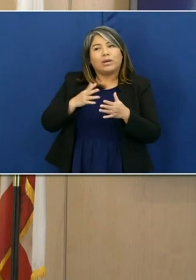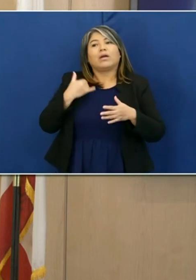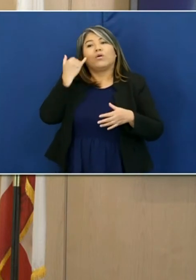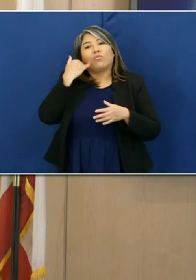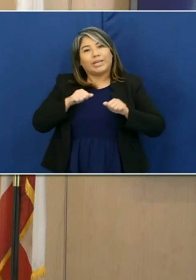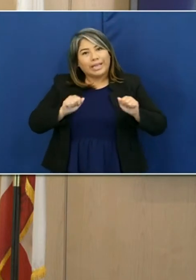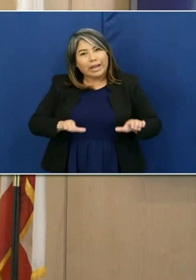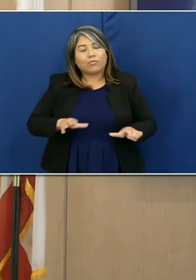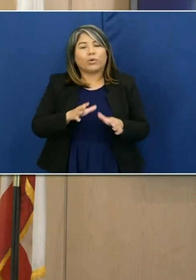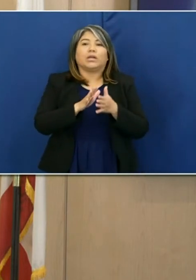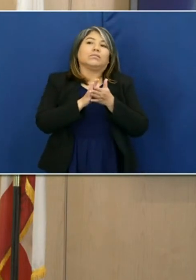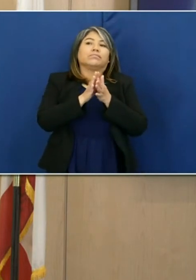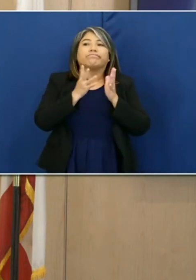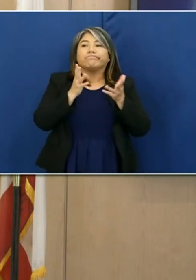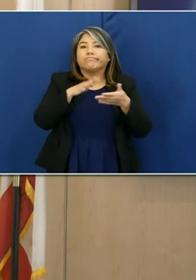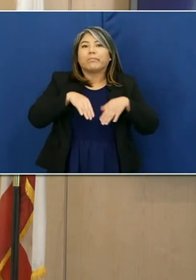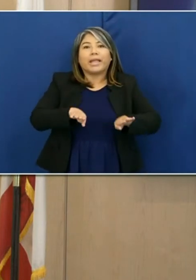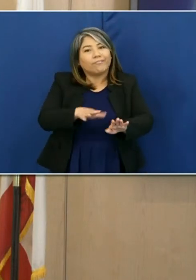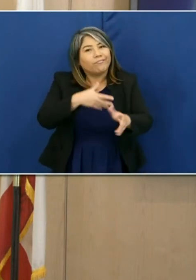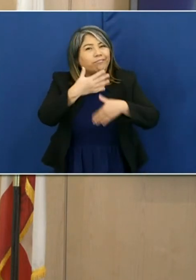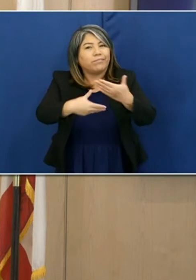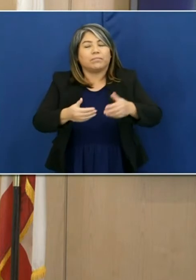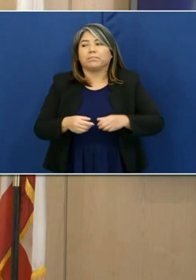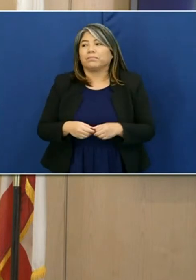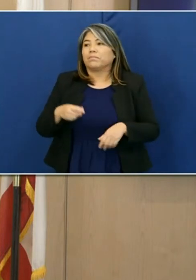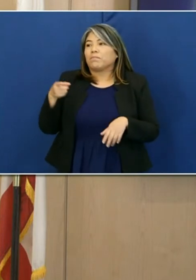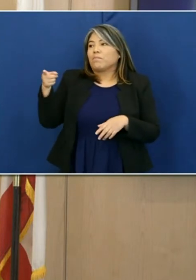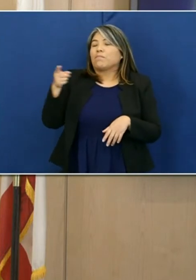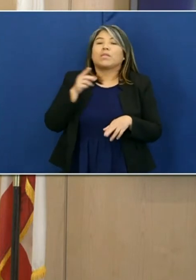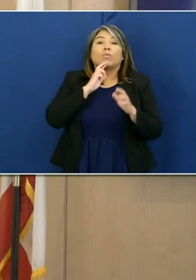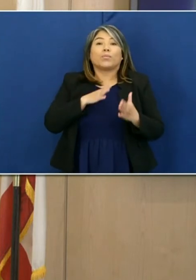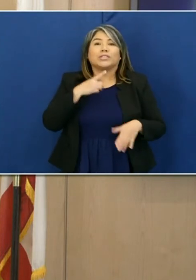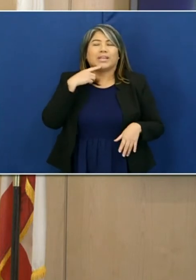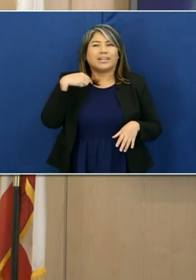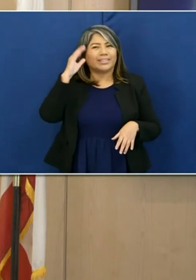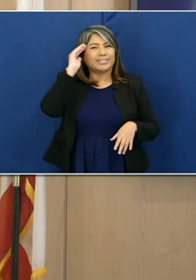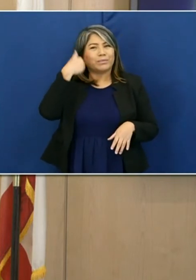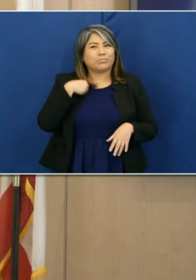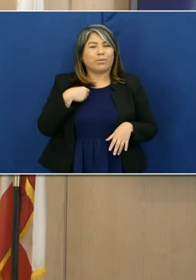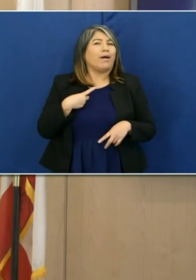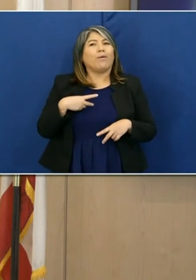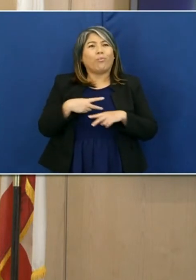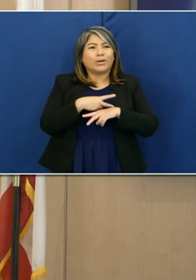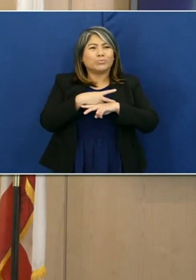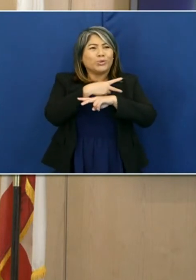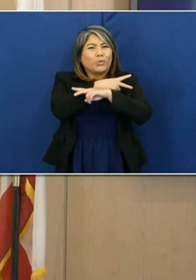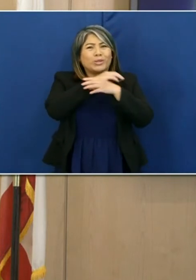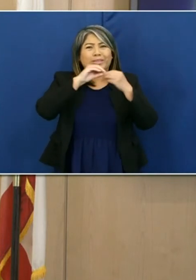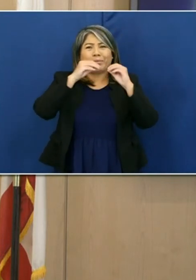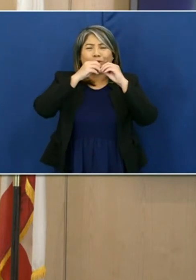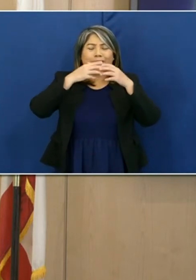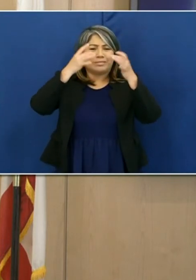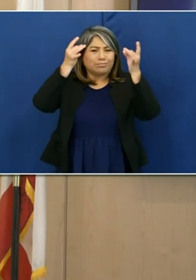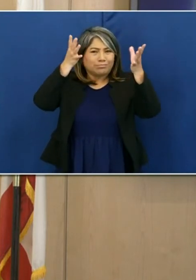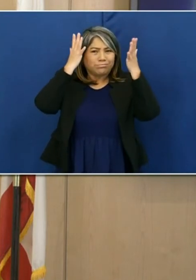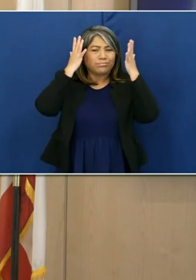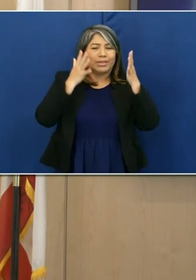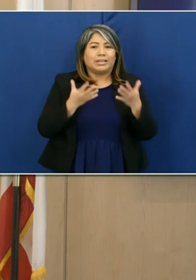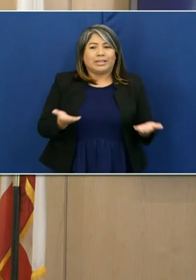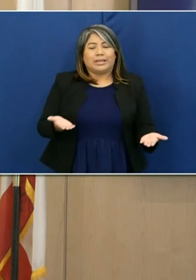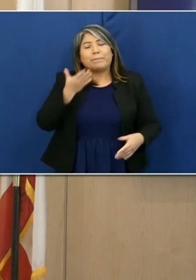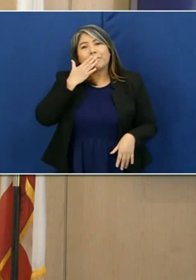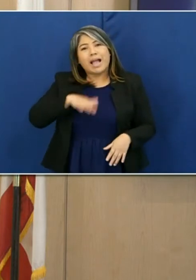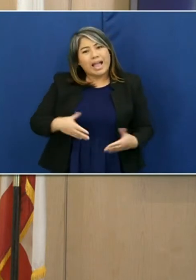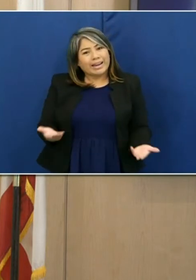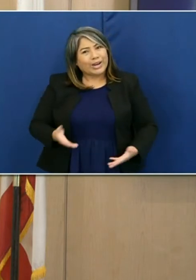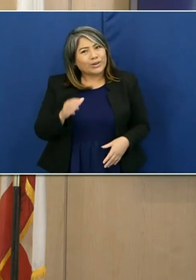place. Yeah, it seems like we are getting worse and worse. The numbers keep getting worse. We're really bad here. So at what